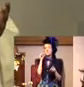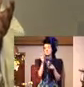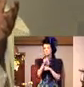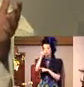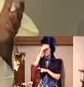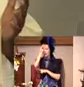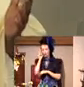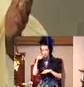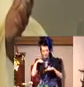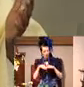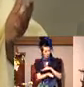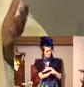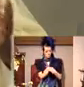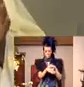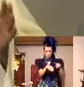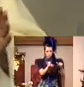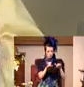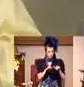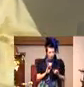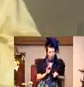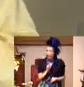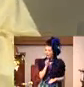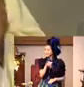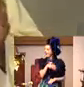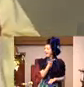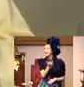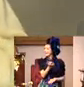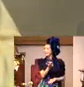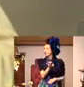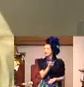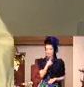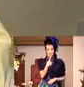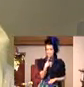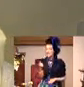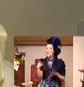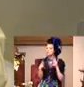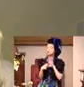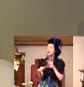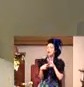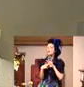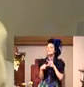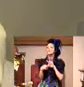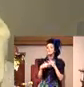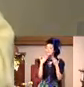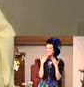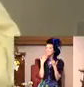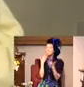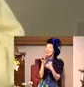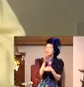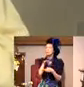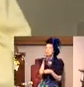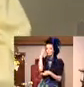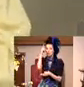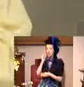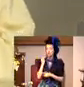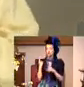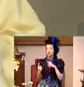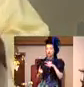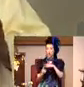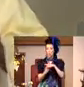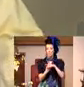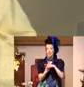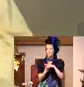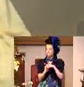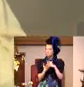in the tomb and said, he's not here. Mm-hmm. Where is he? And going to tell the story. We thank you, Spirit, for just showing up to give her a